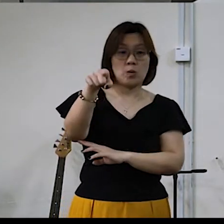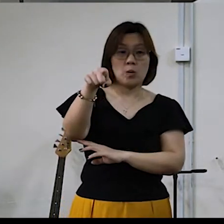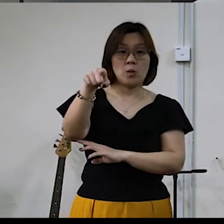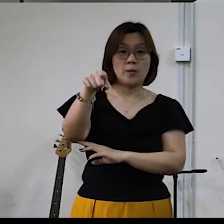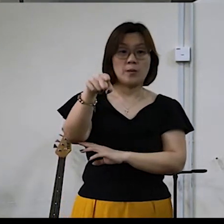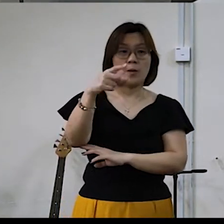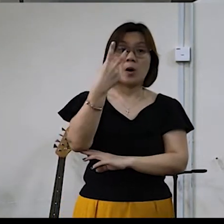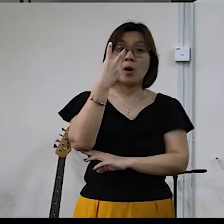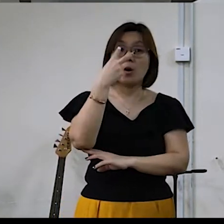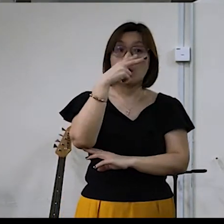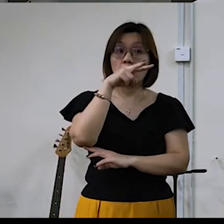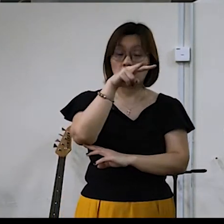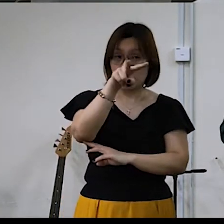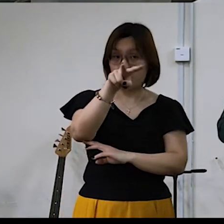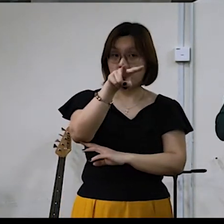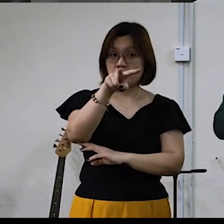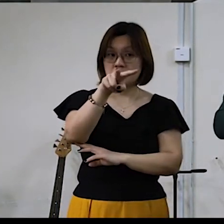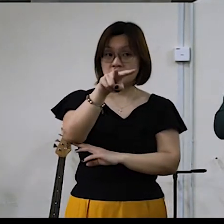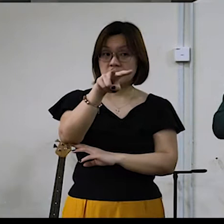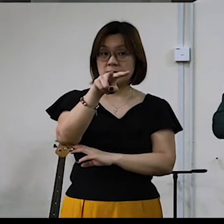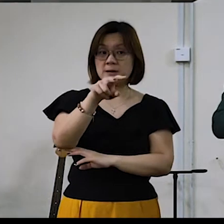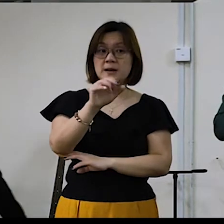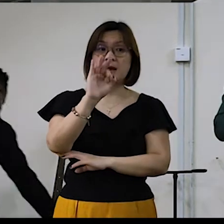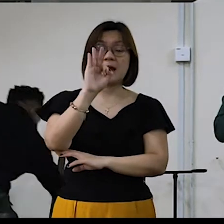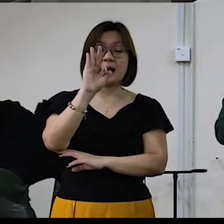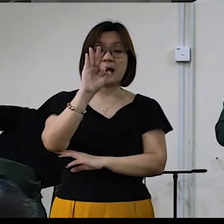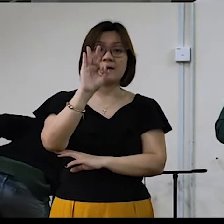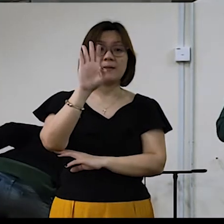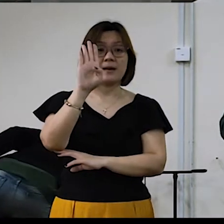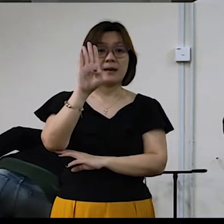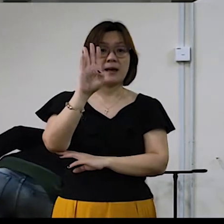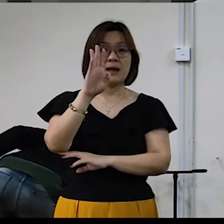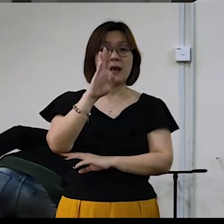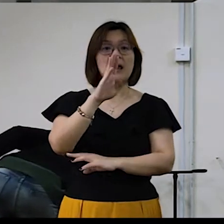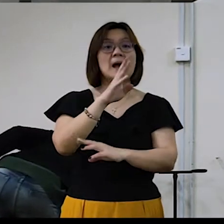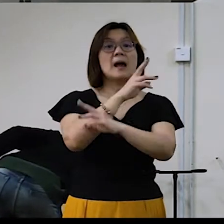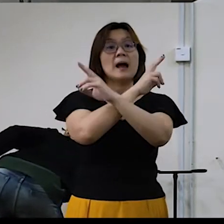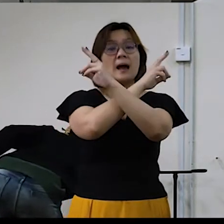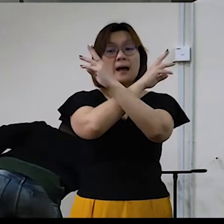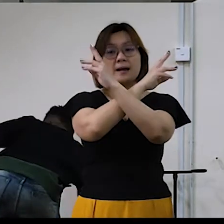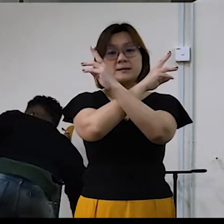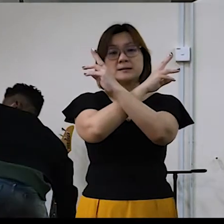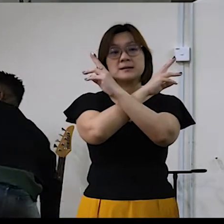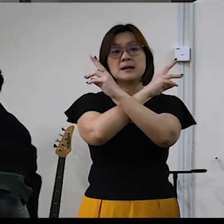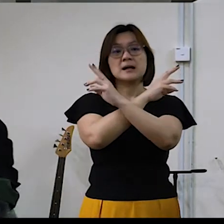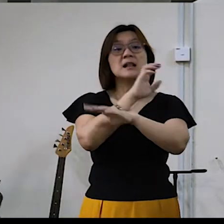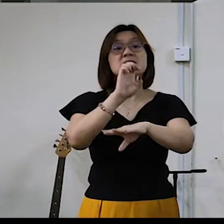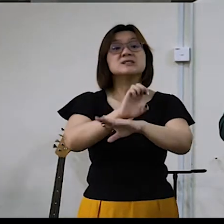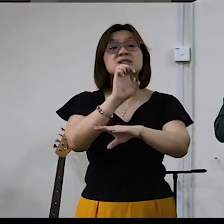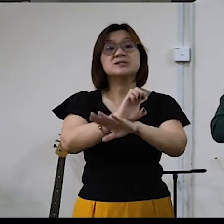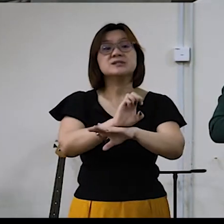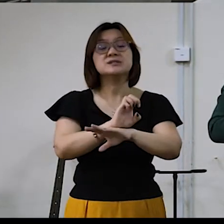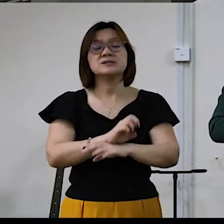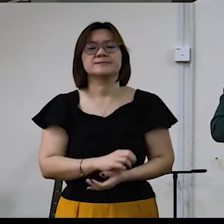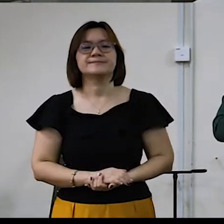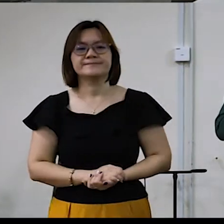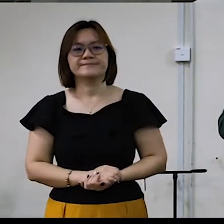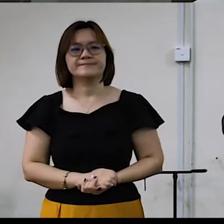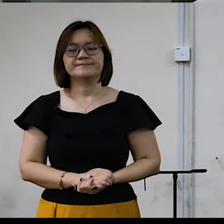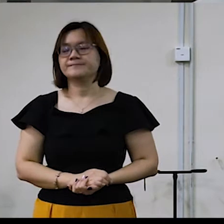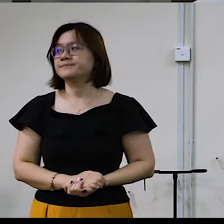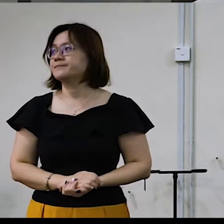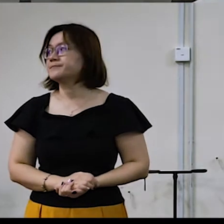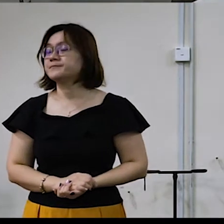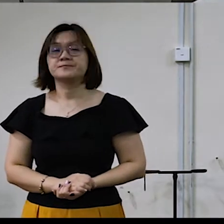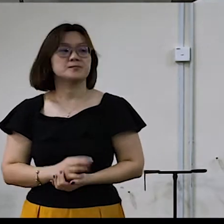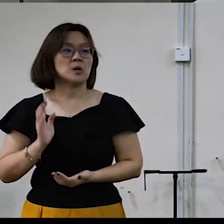the satellite church there. Praise the Lord. You did well. Hallelujah for this. This message is going to bless you.